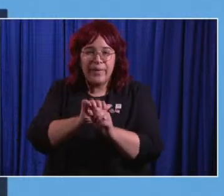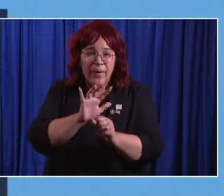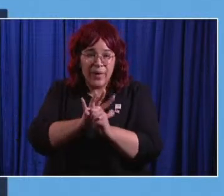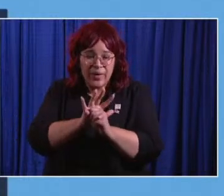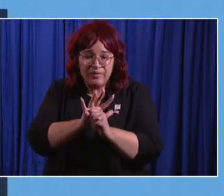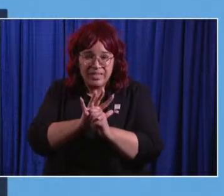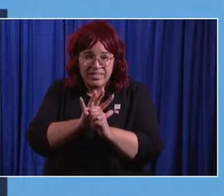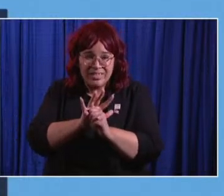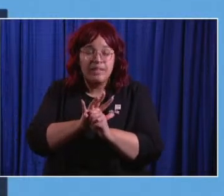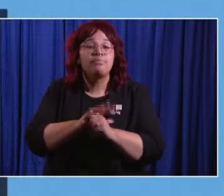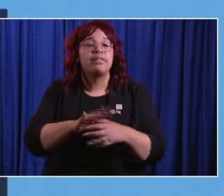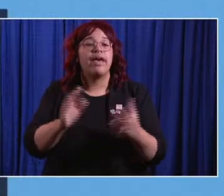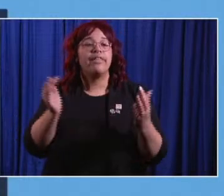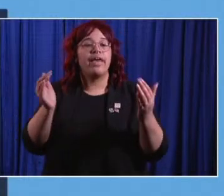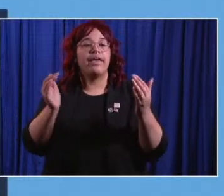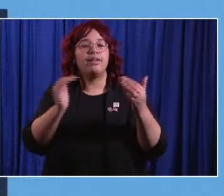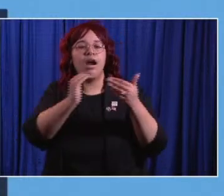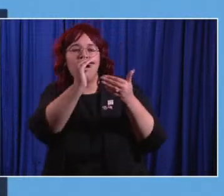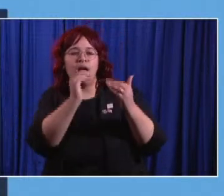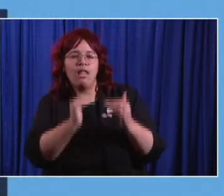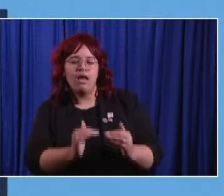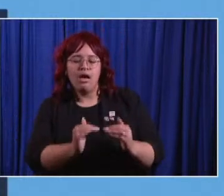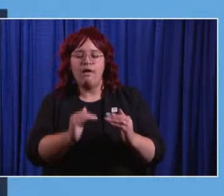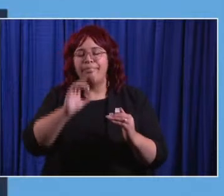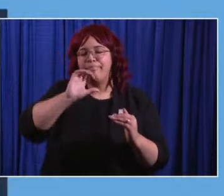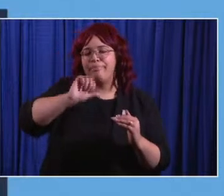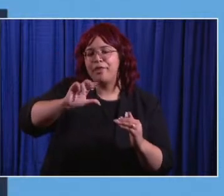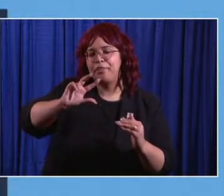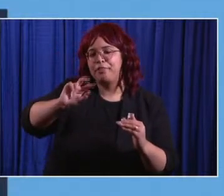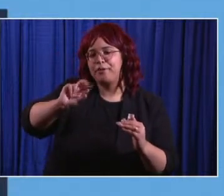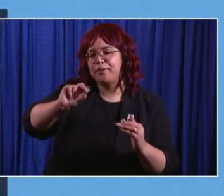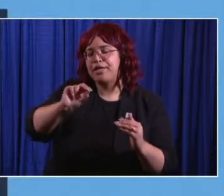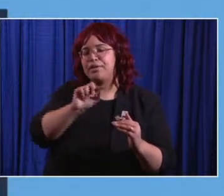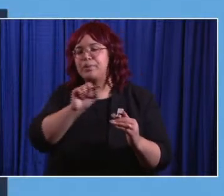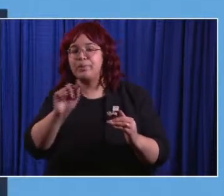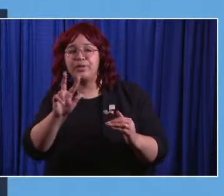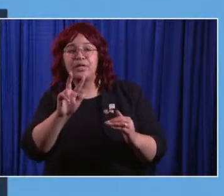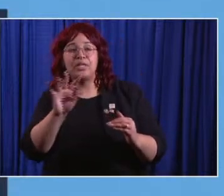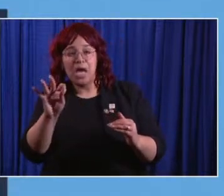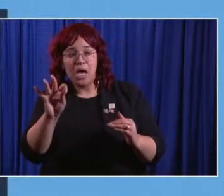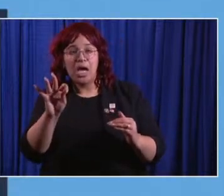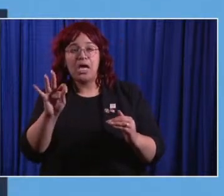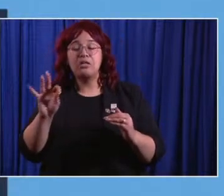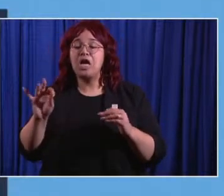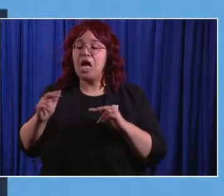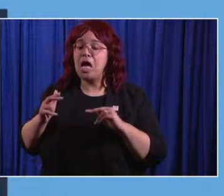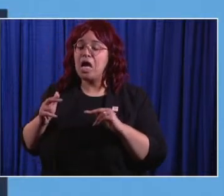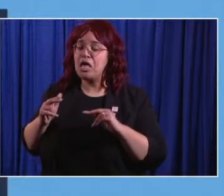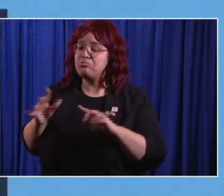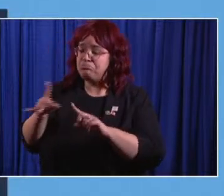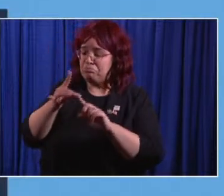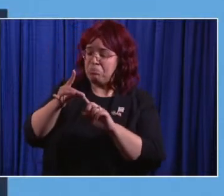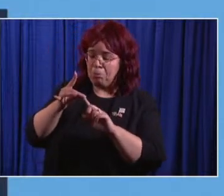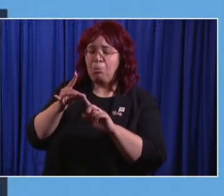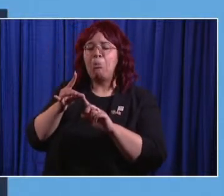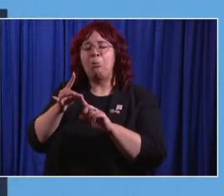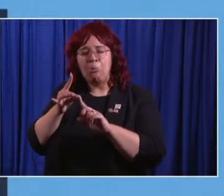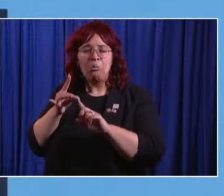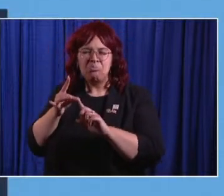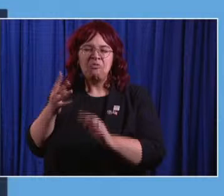group, 30 to 39, has gone up, not nearly as much, but has gone up